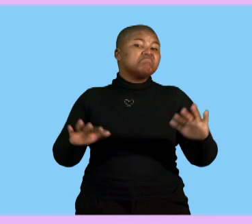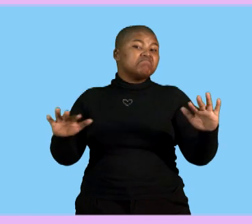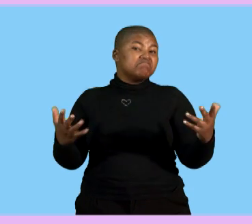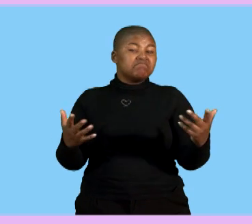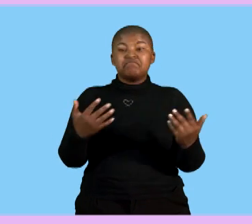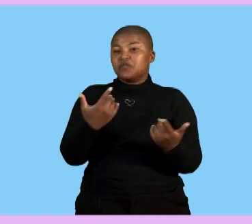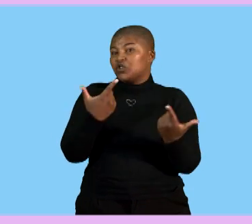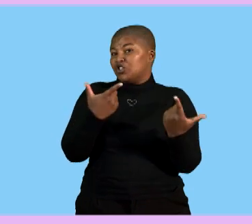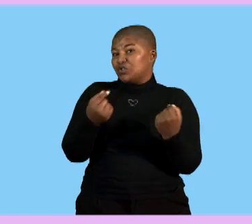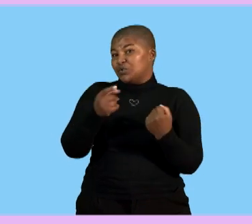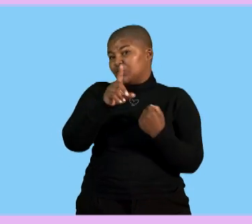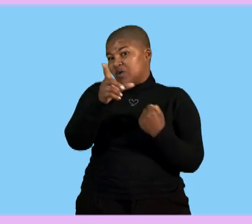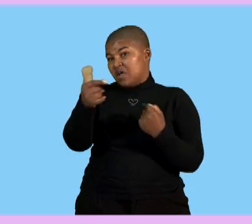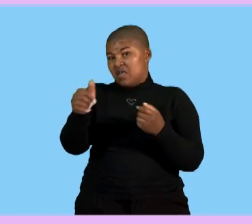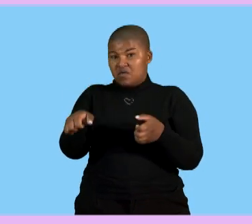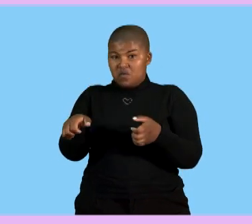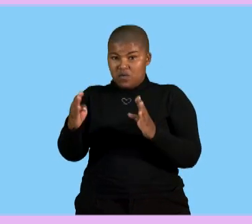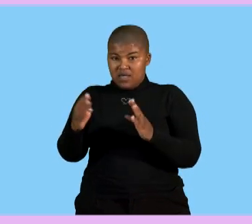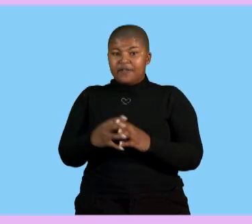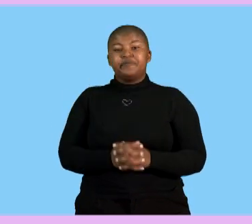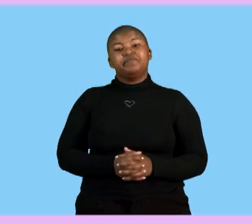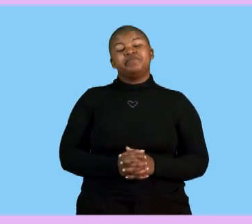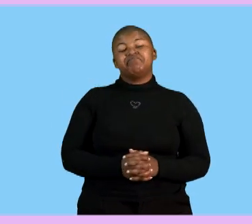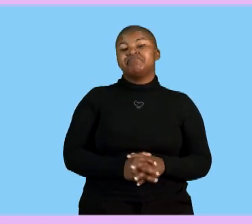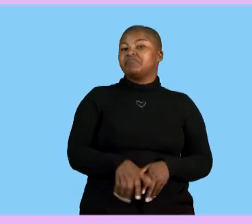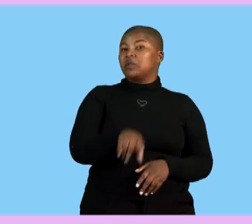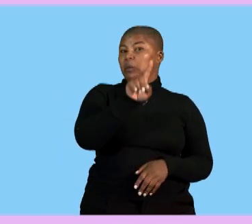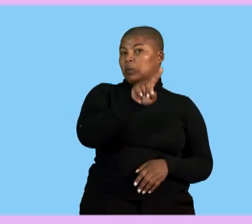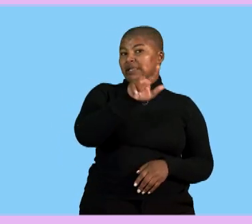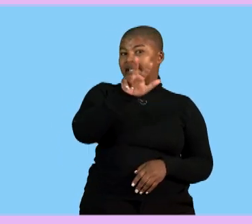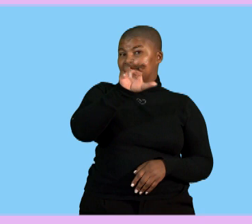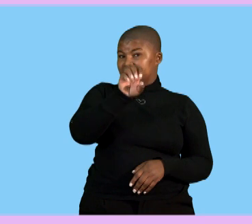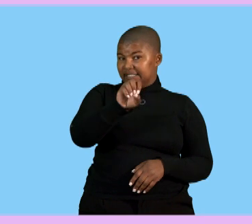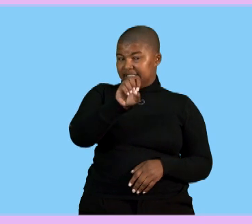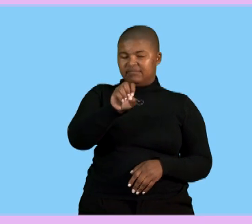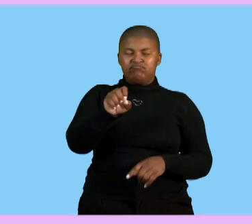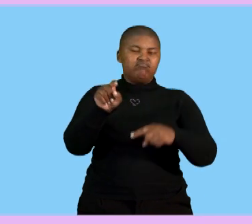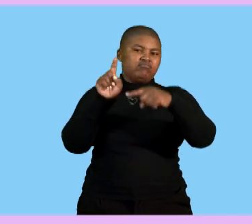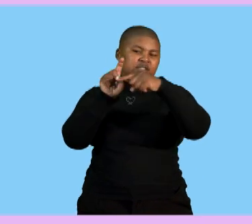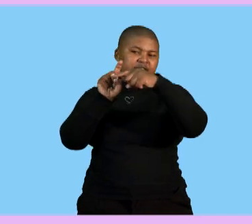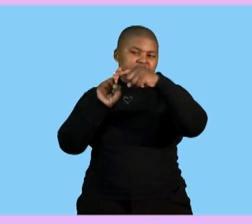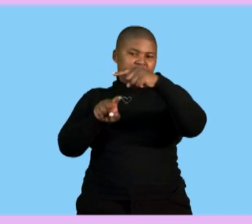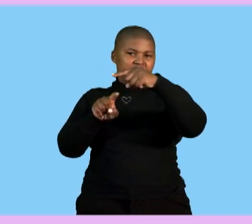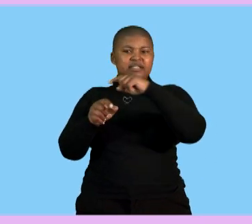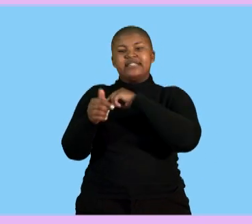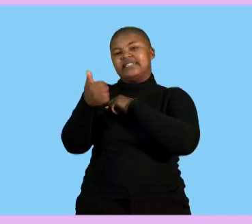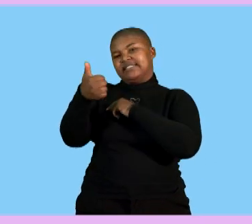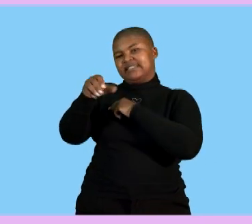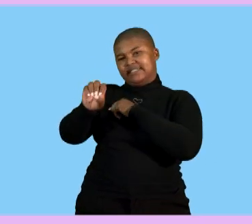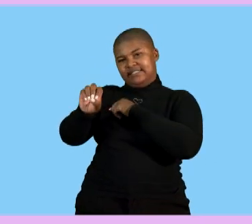way that you could have done it is you could have said 180 divided by